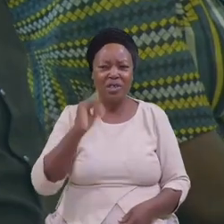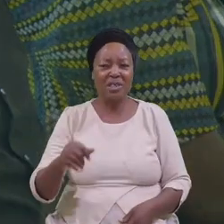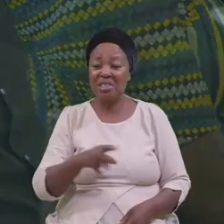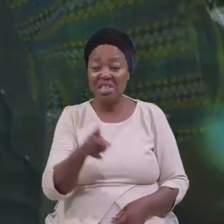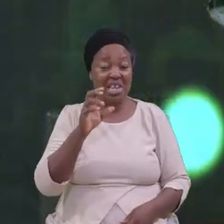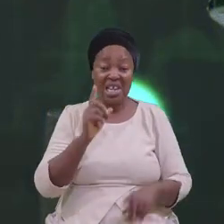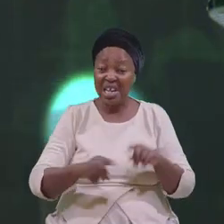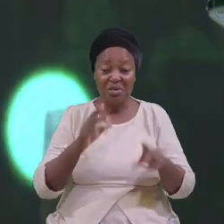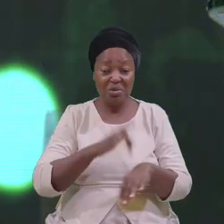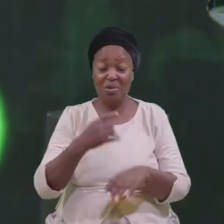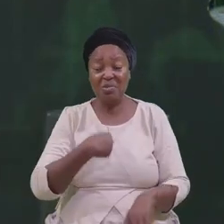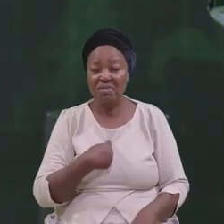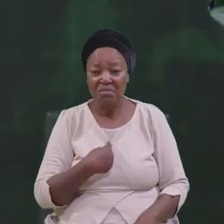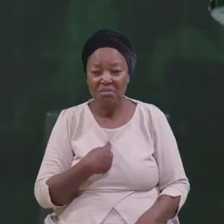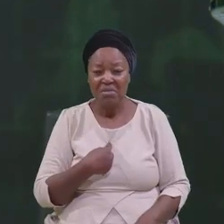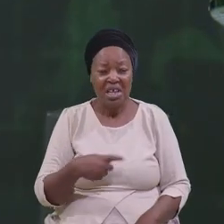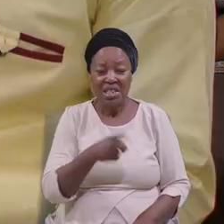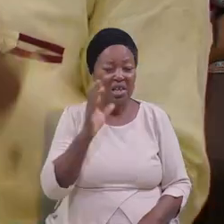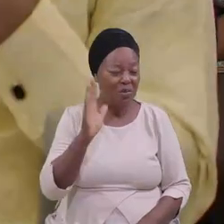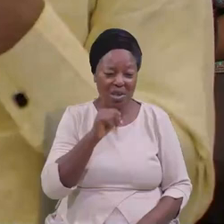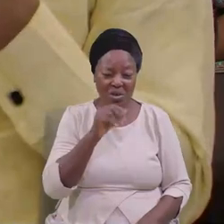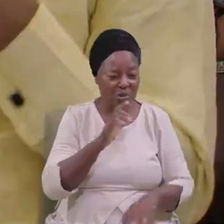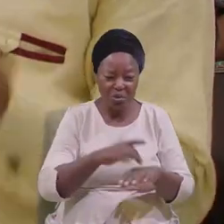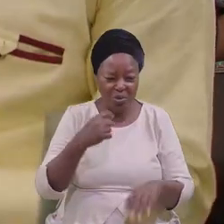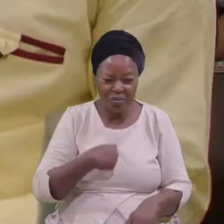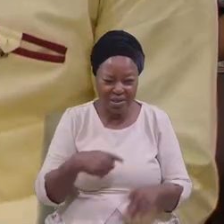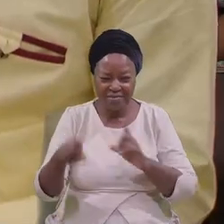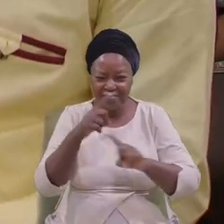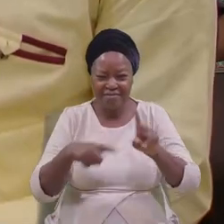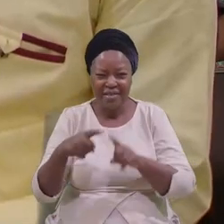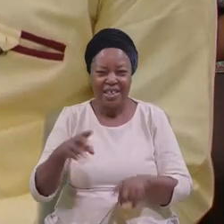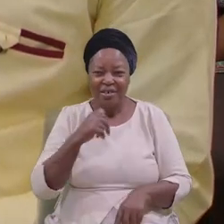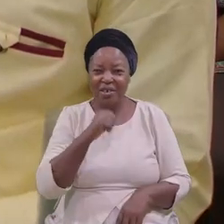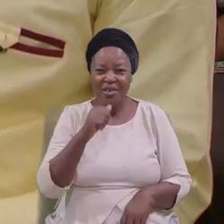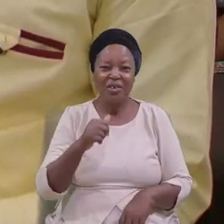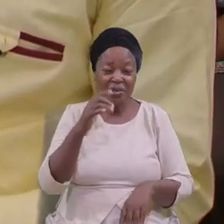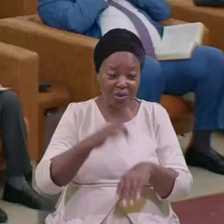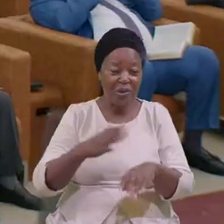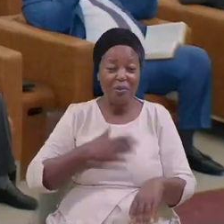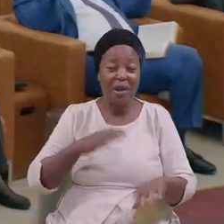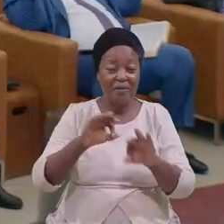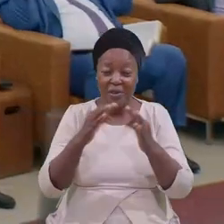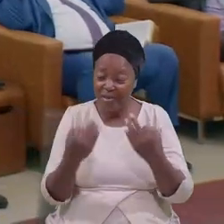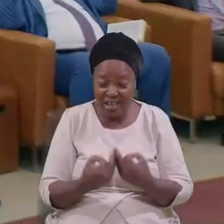me. They will not touch me. They will not touch my family.